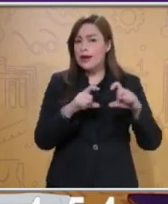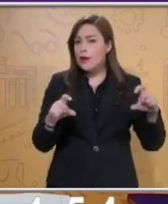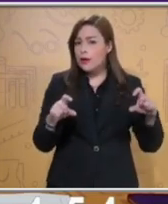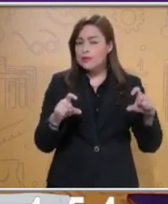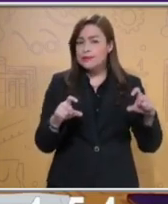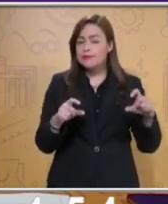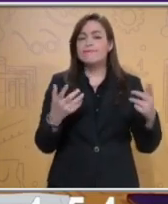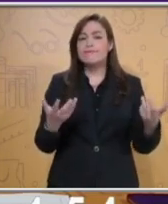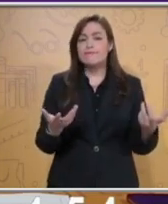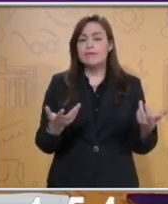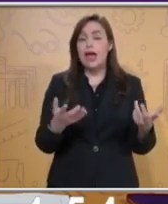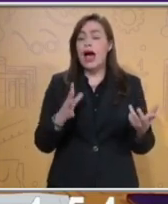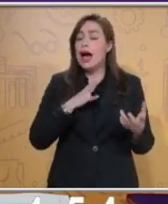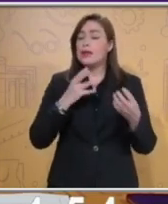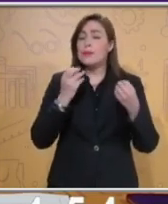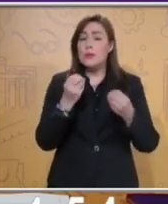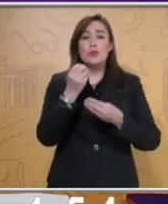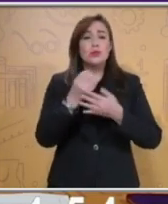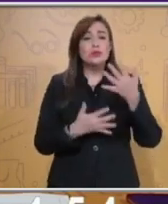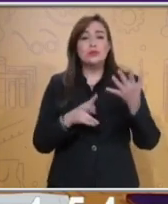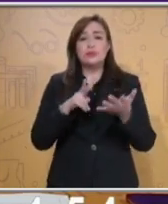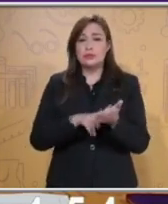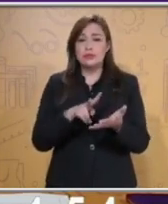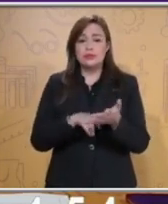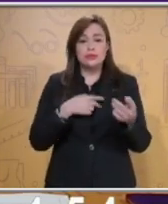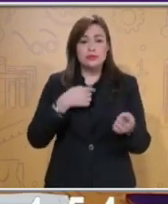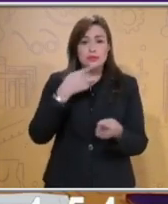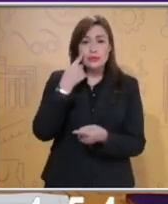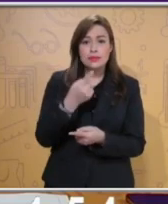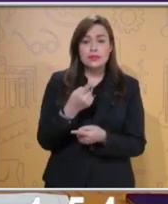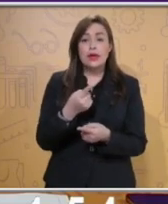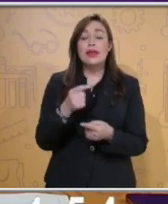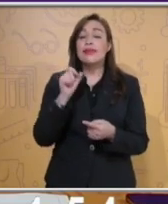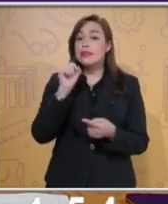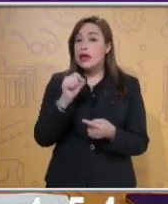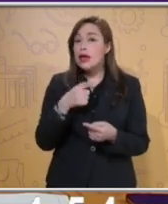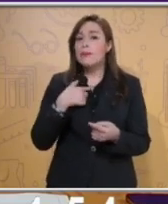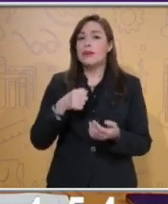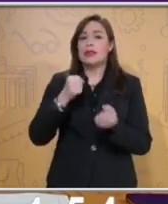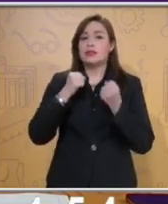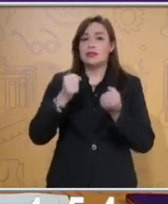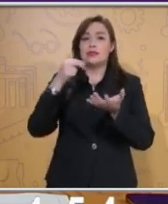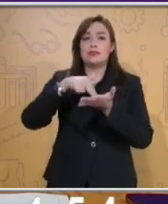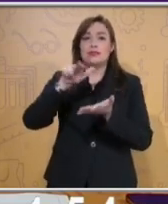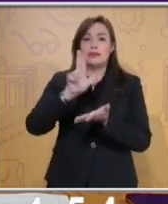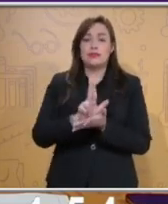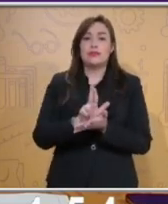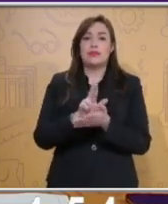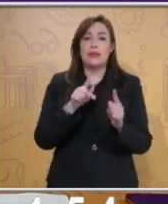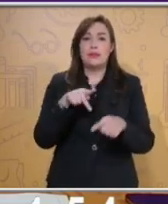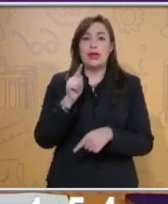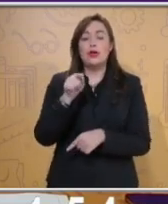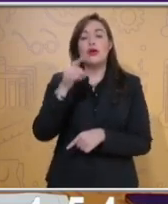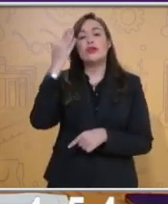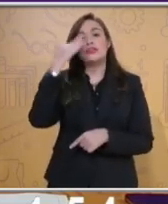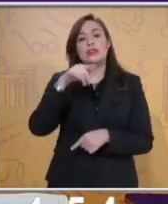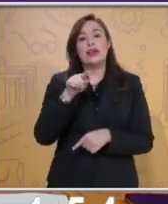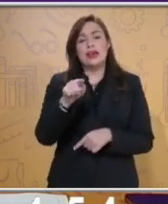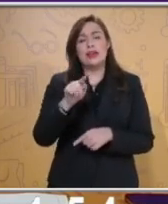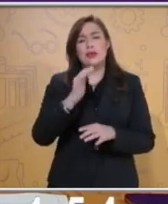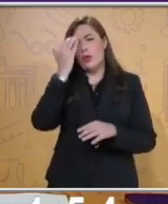of social values, even in comic strips about superheroes. But I know that you know a lot